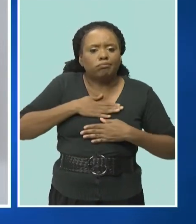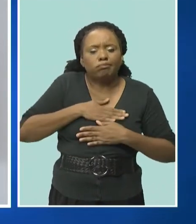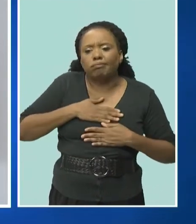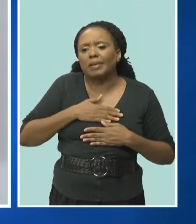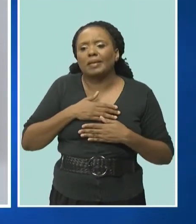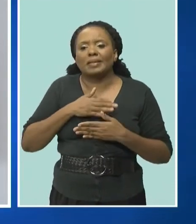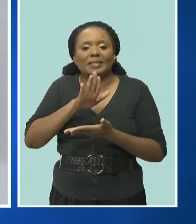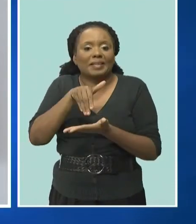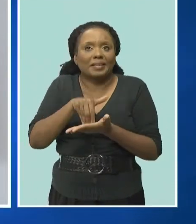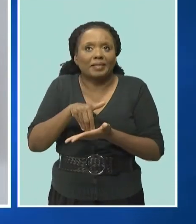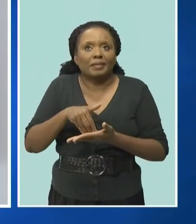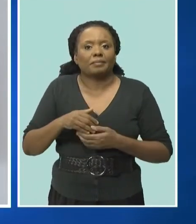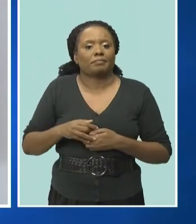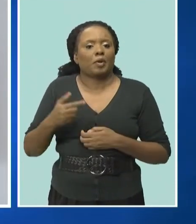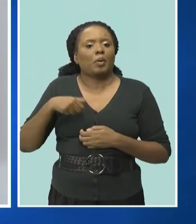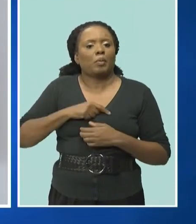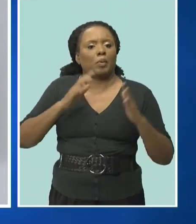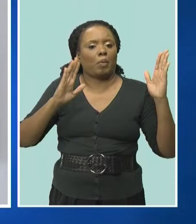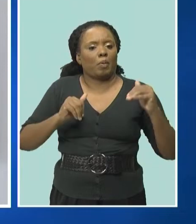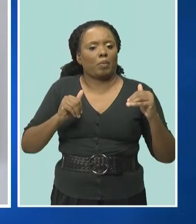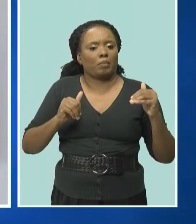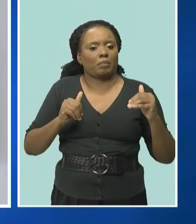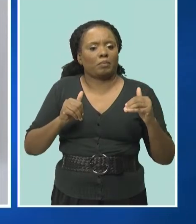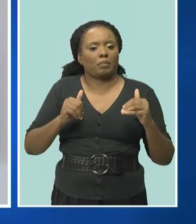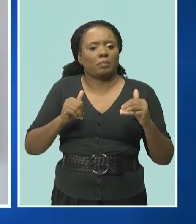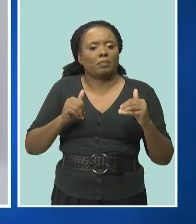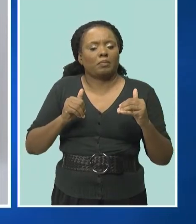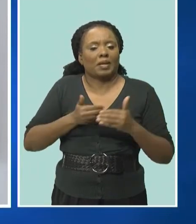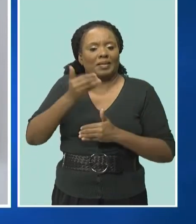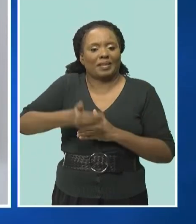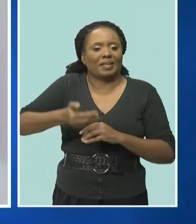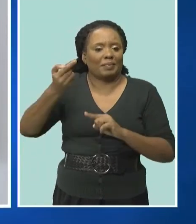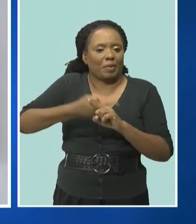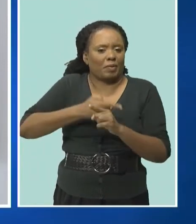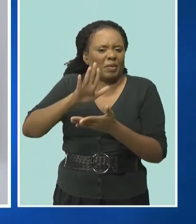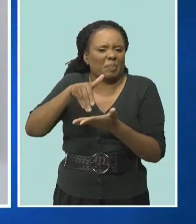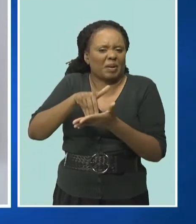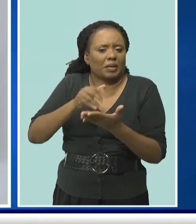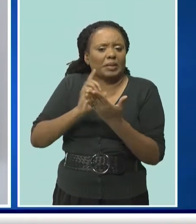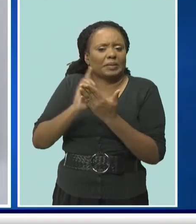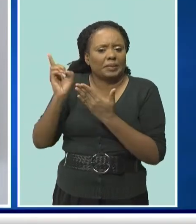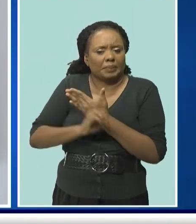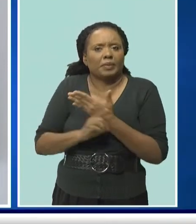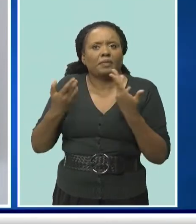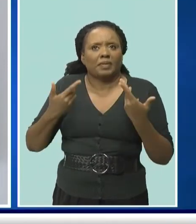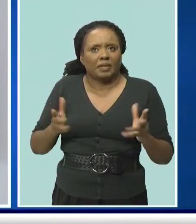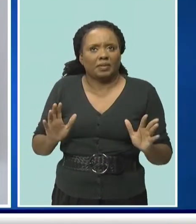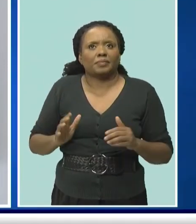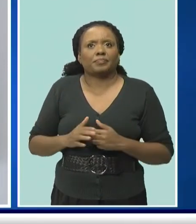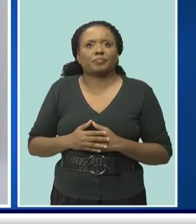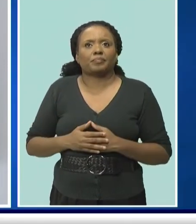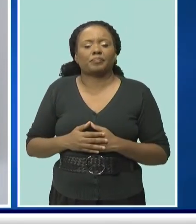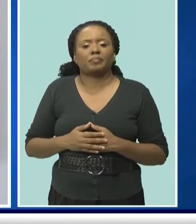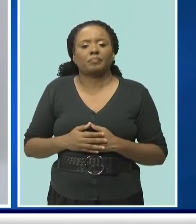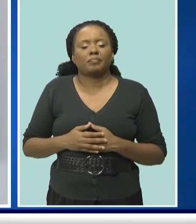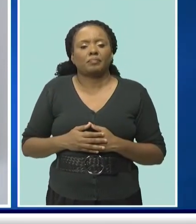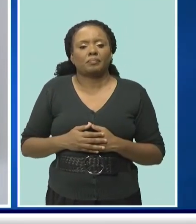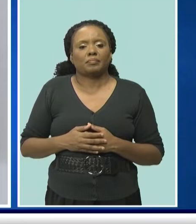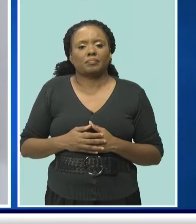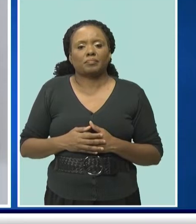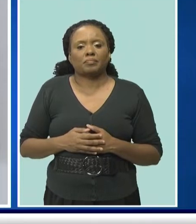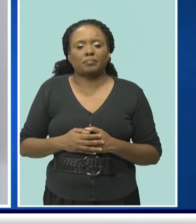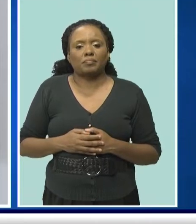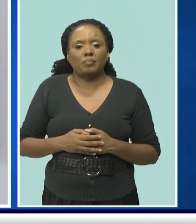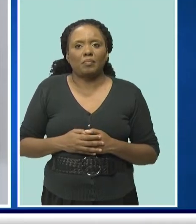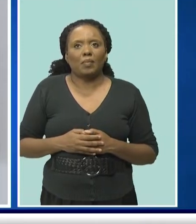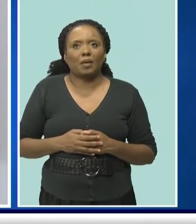complete by mid-December this Phase 1, the whole community for Phase 1. Of the 88 units, we